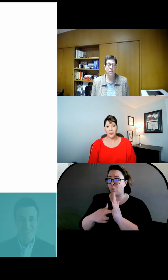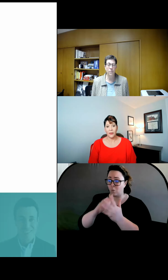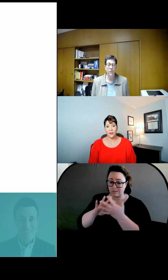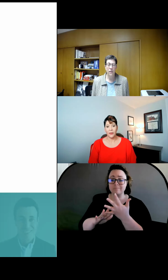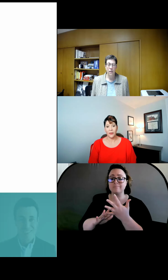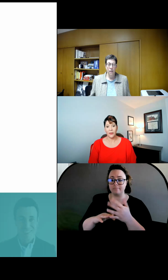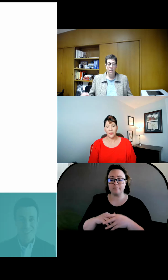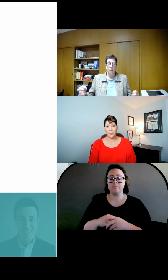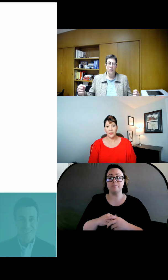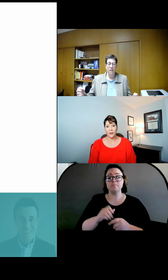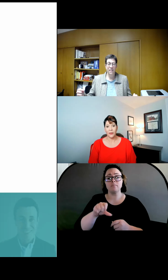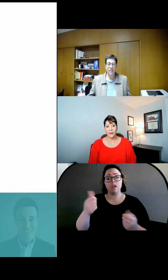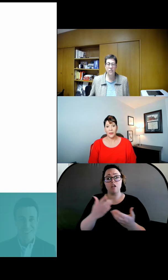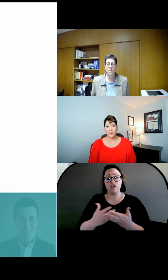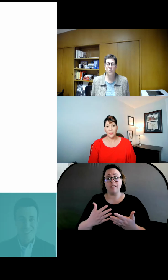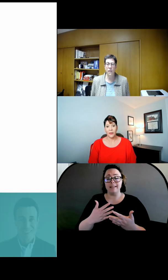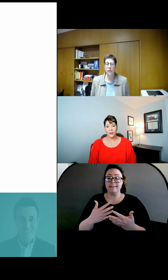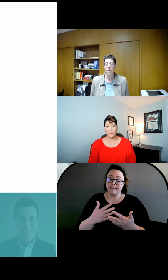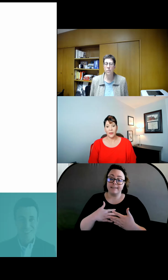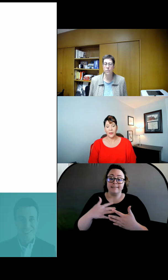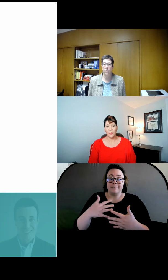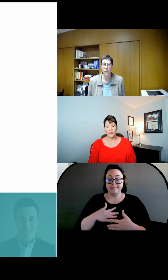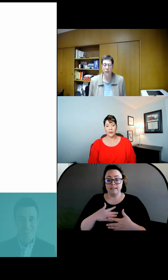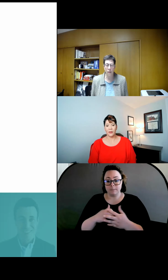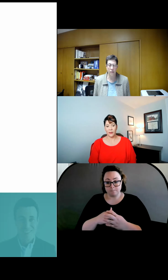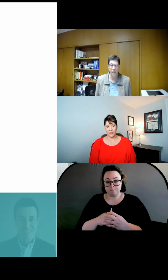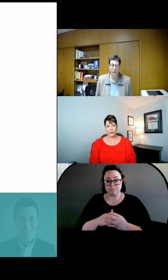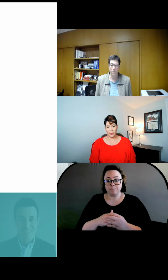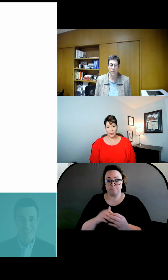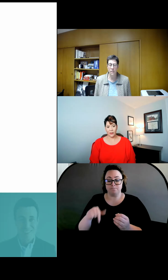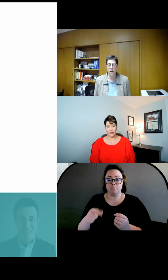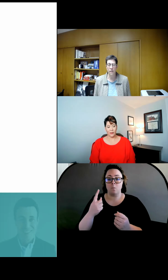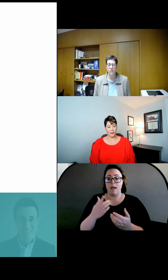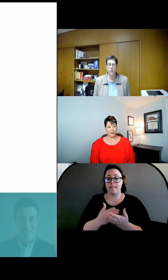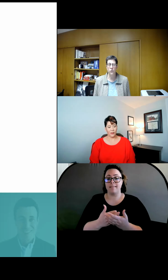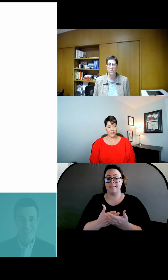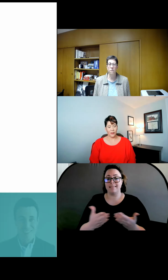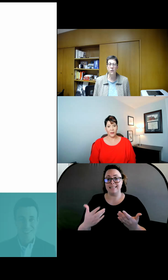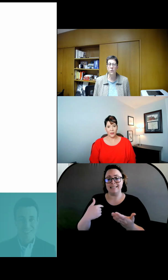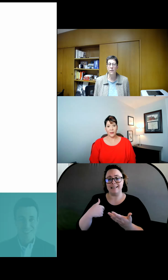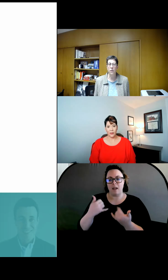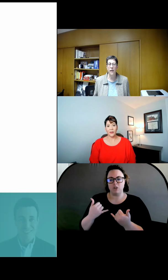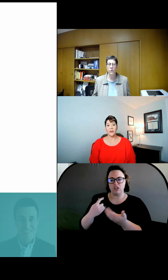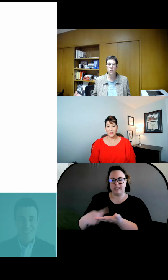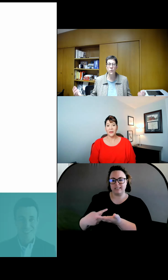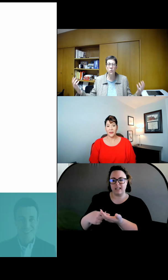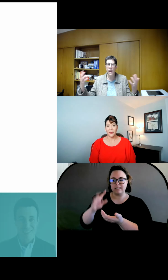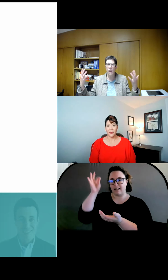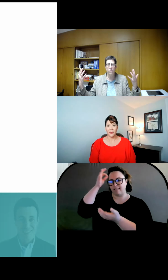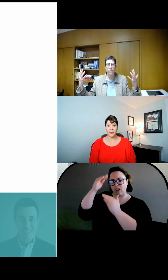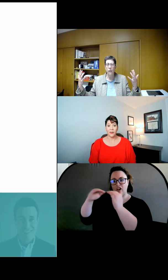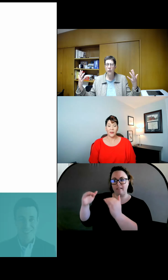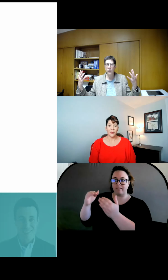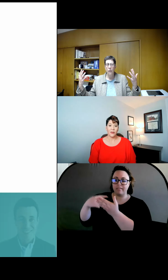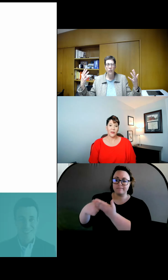is, and this is something that I'm talking to some folks at the federal level about, is we don't